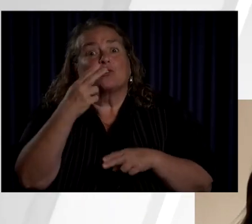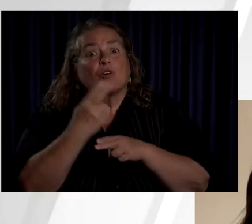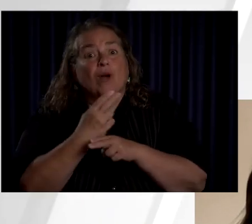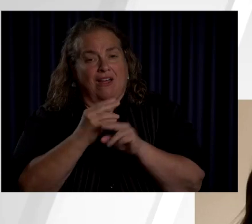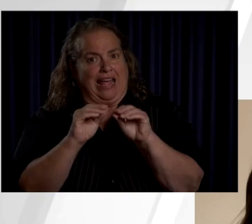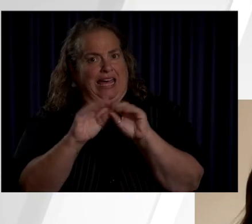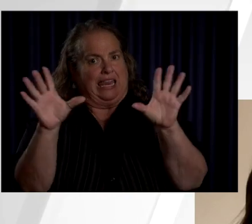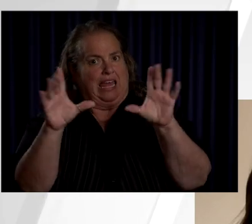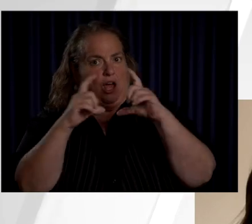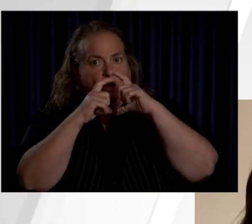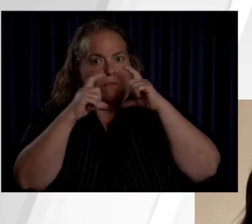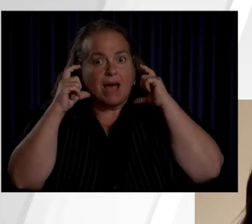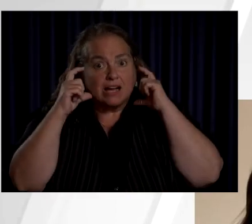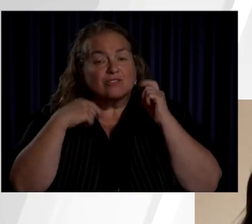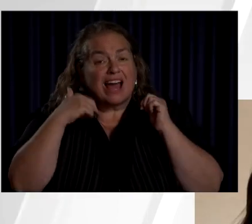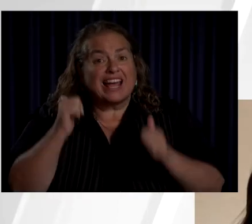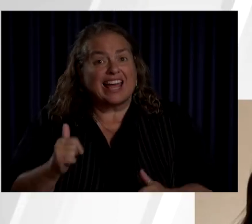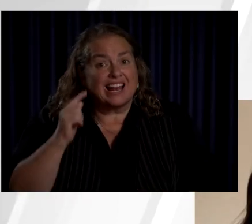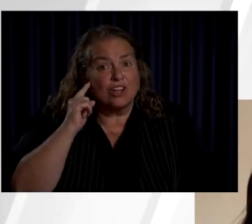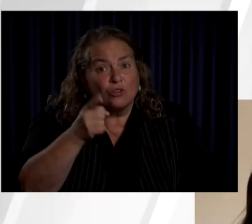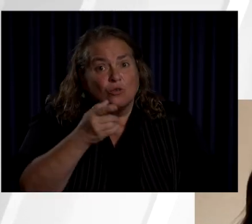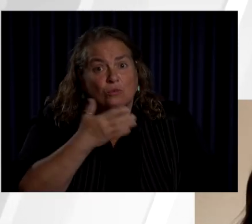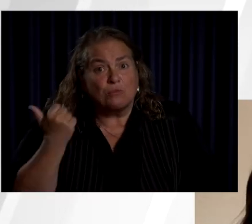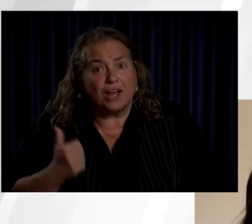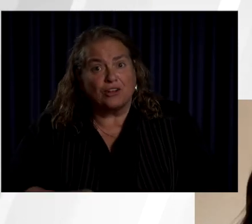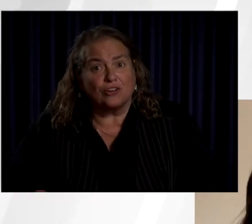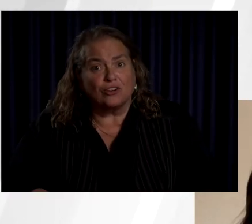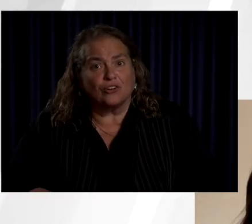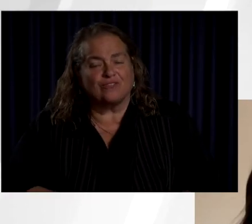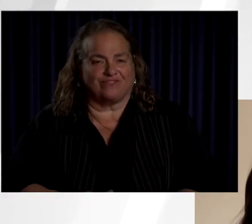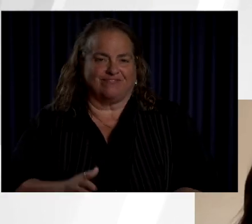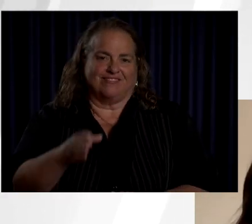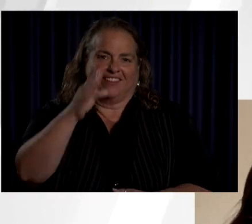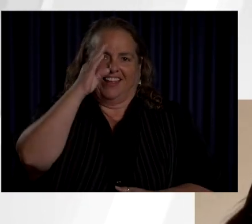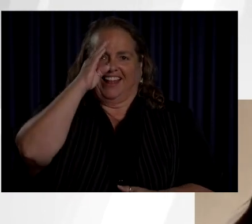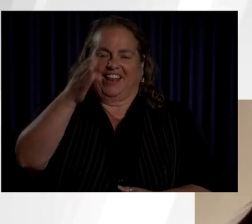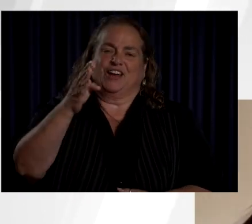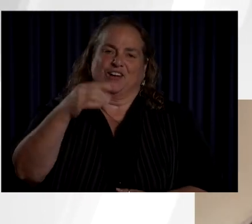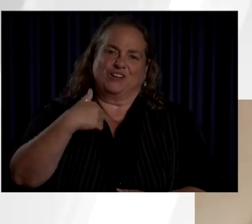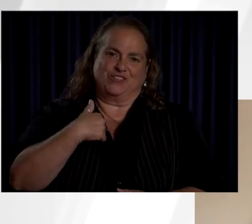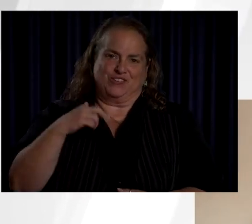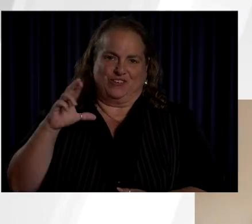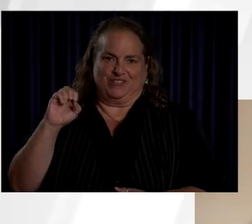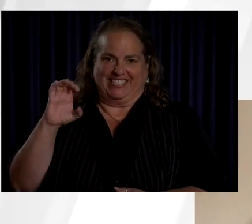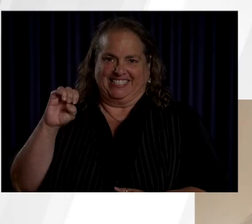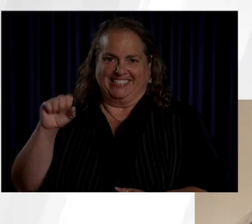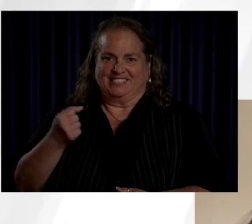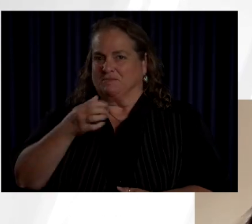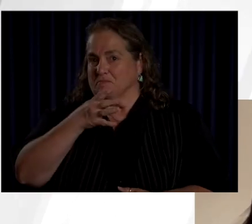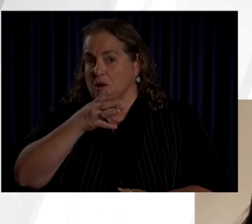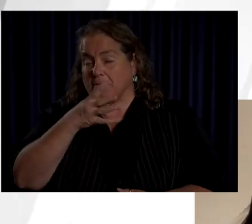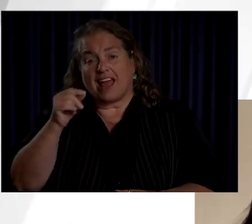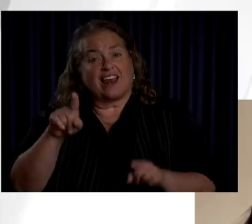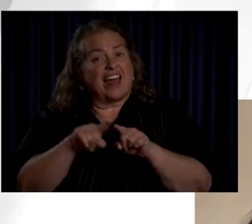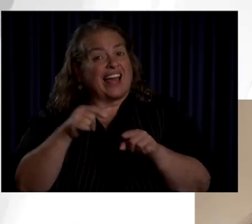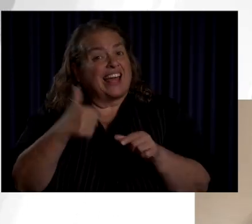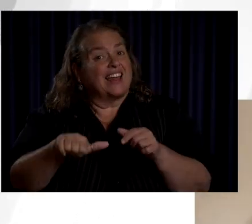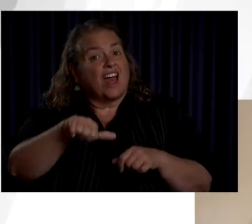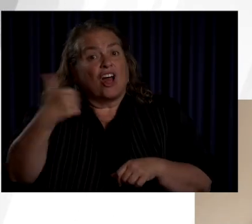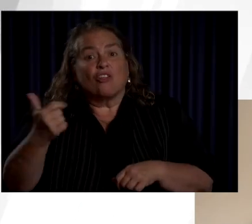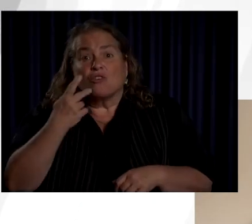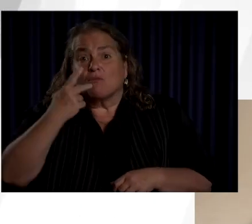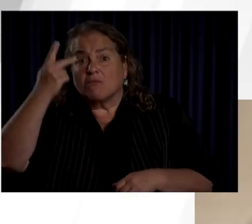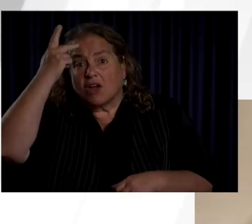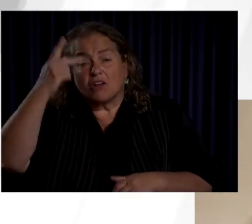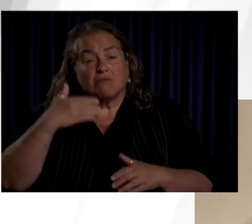So I need you to wear a clear mask so I can hear you better. Hello, as Reese's mom, and like any other